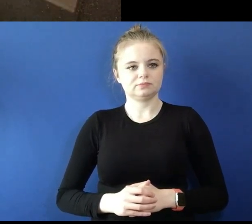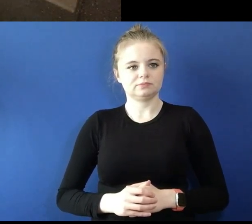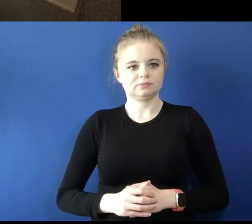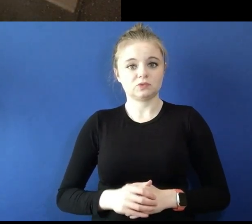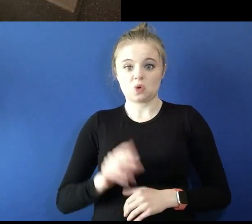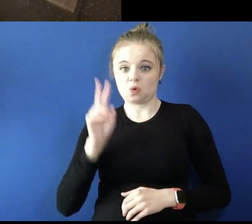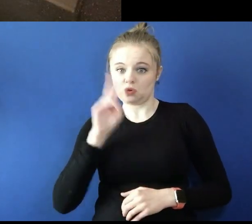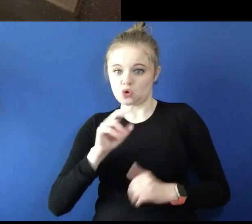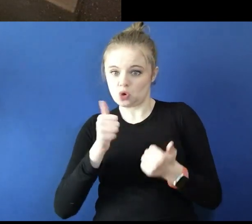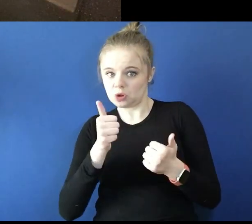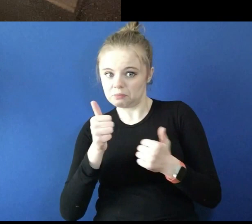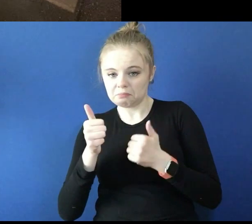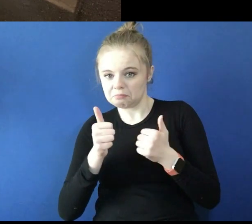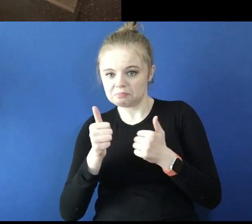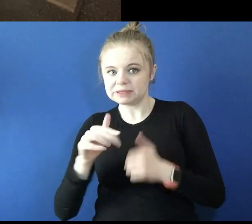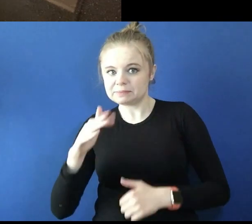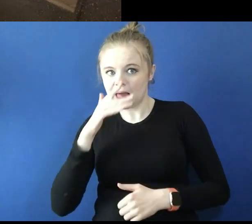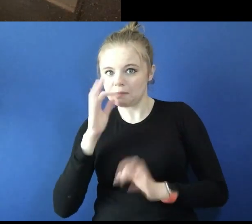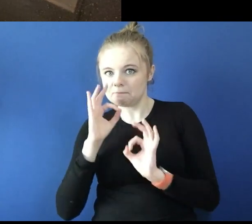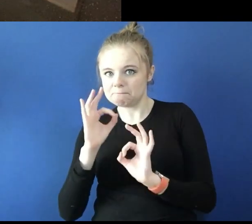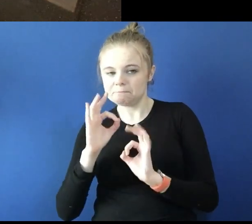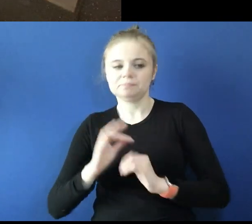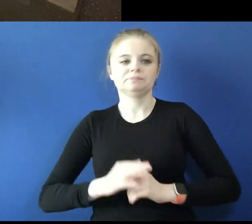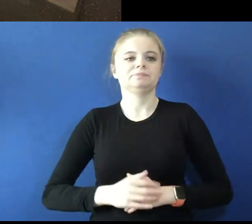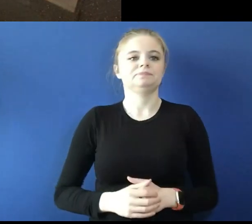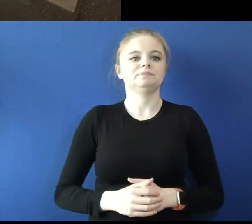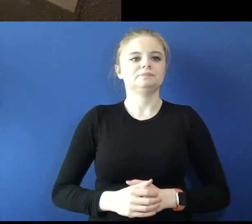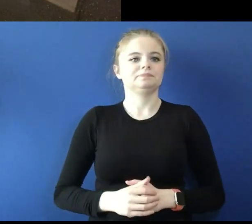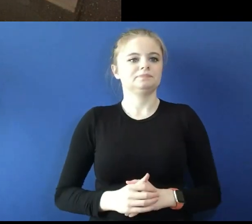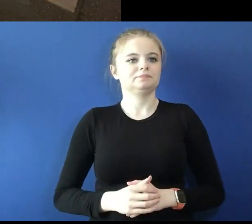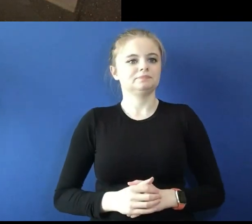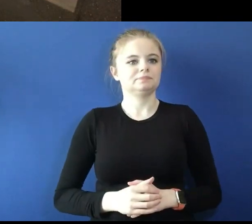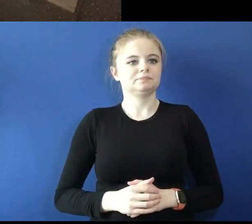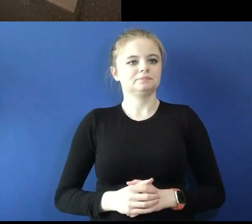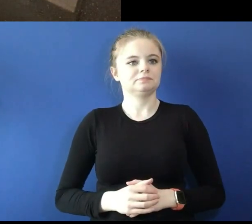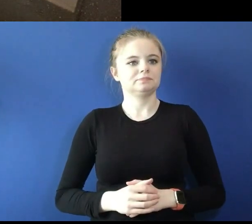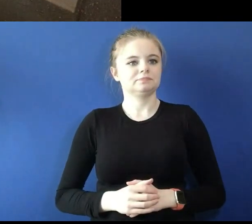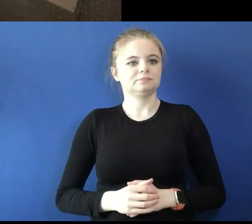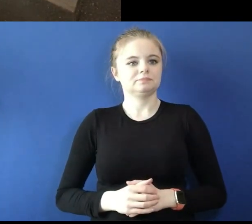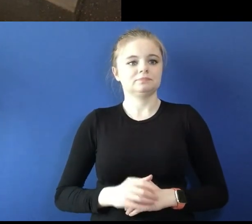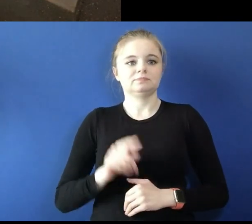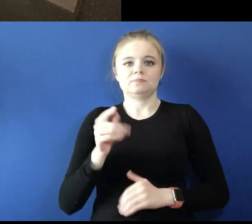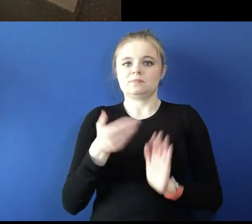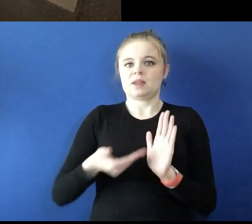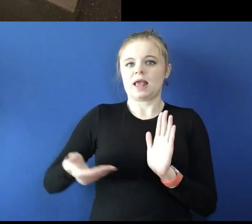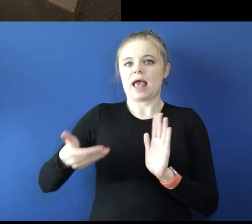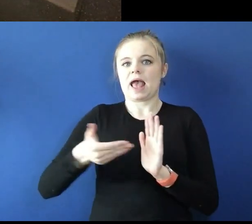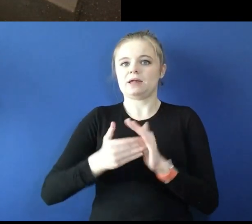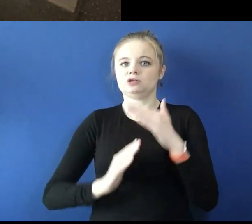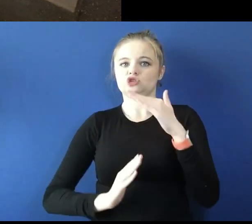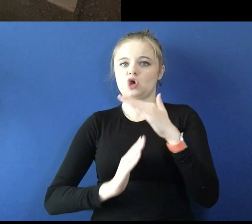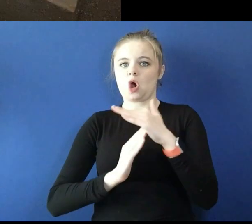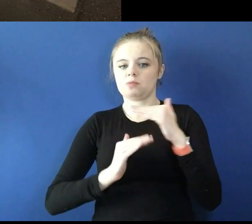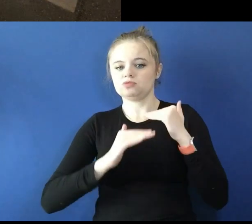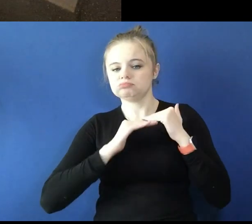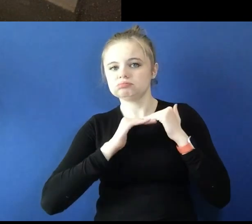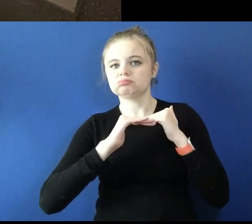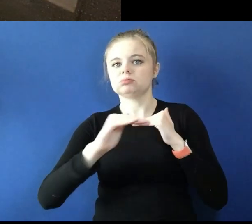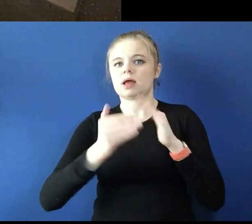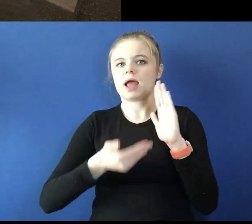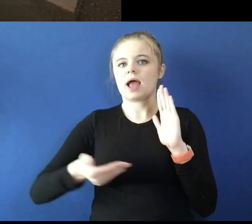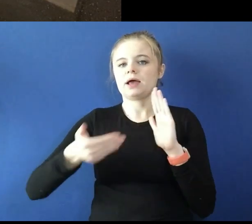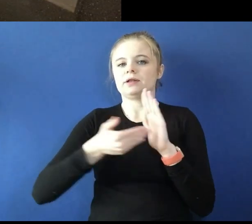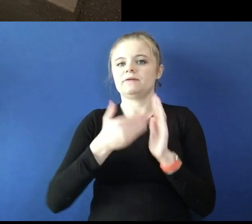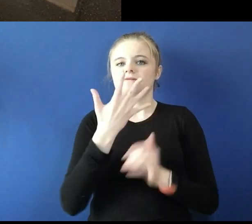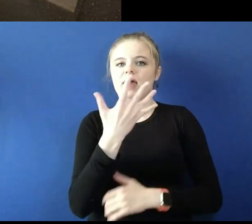Looks good. Looks good. Smells nice. Right. On the top of that, I'm going to put